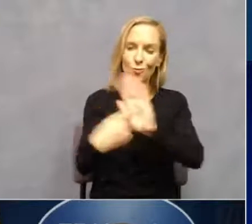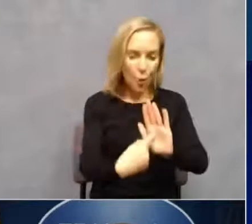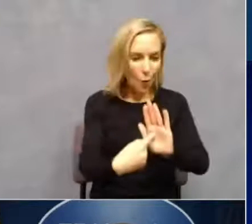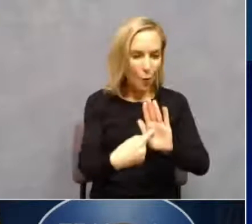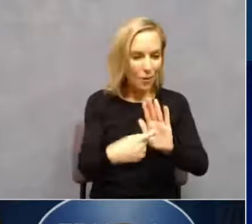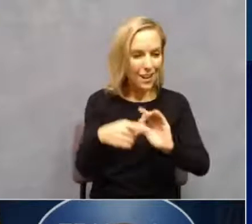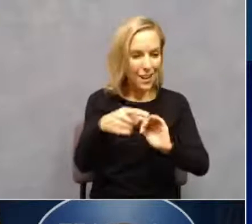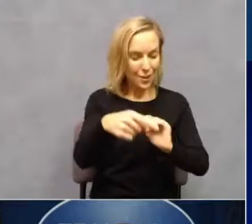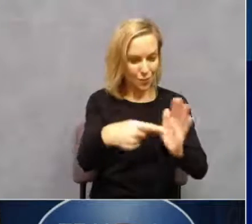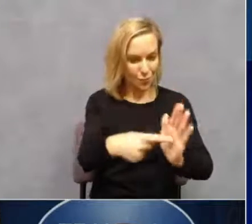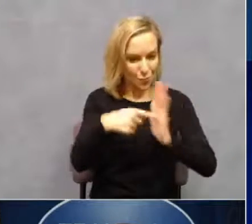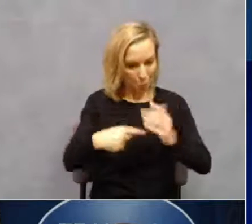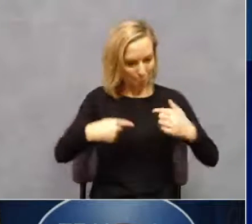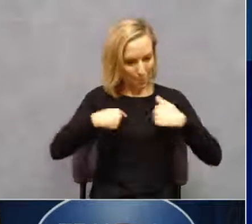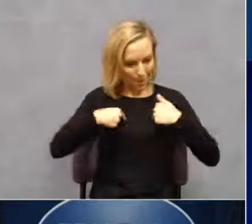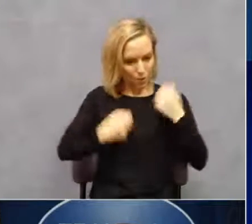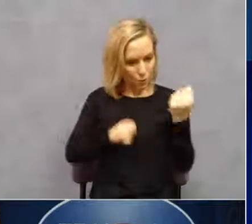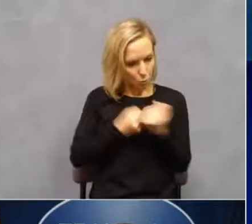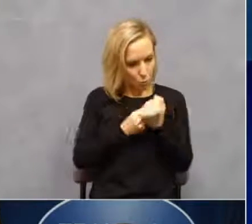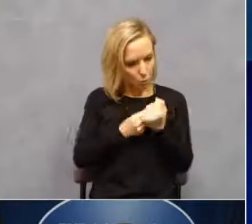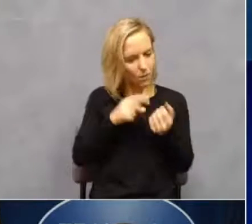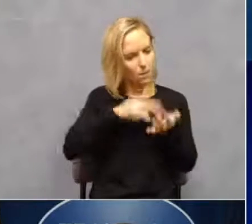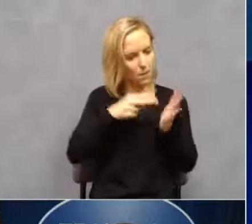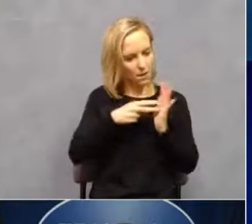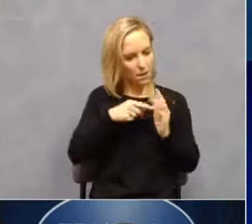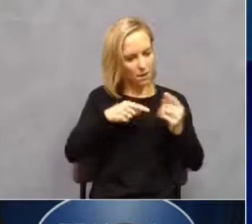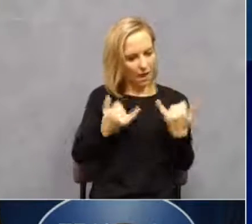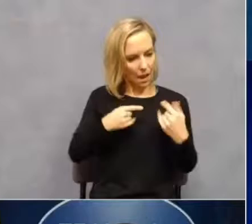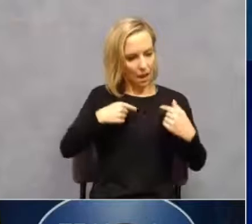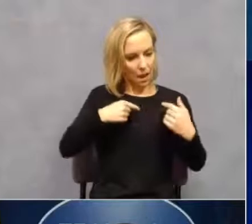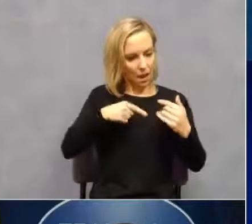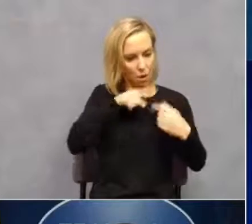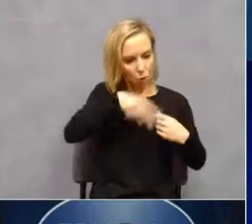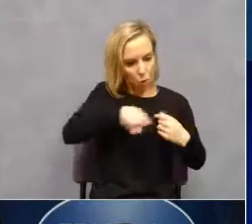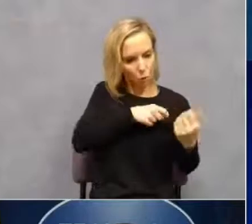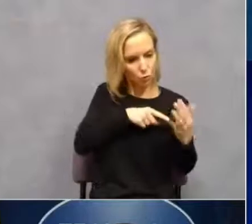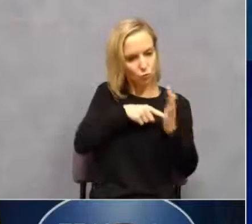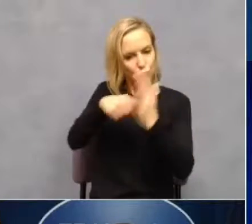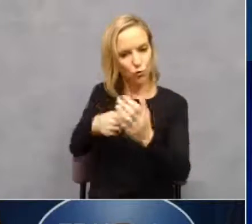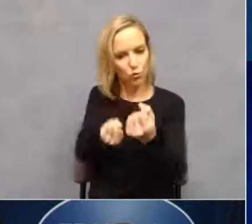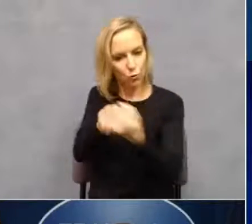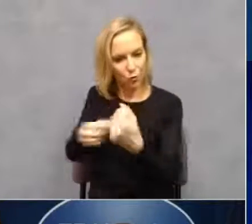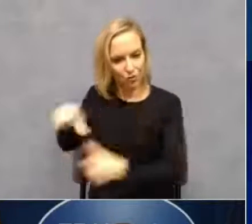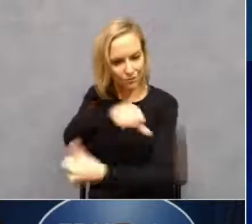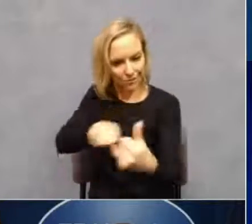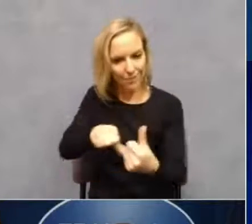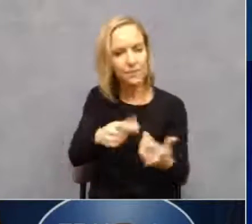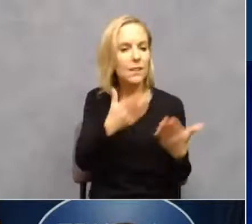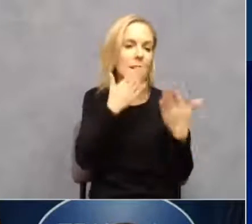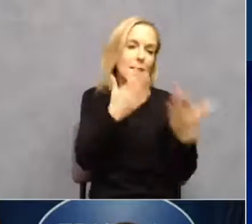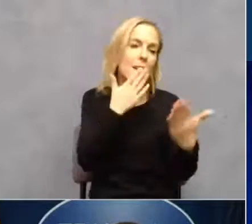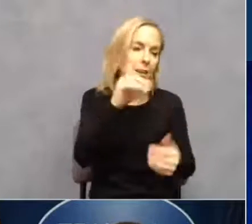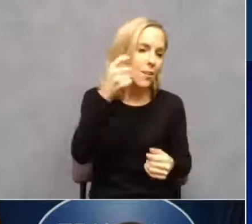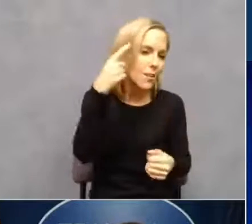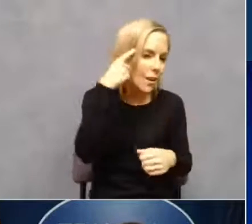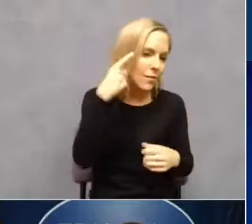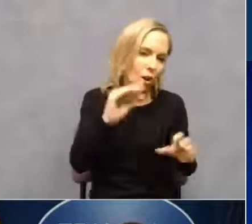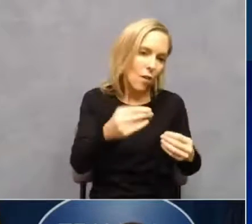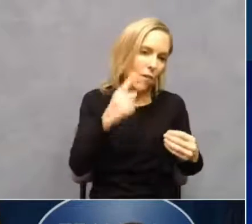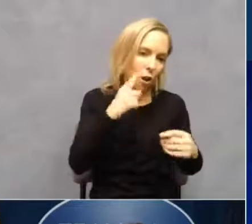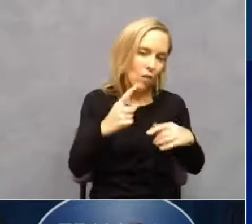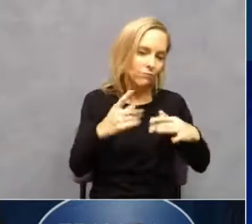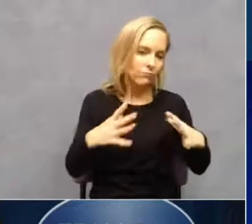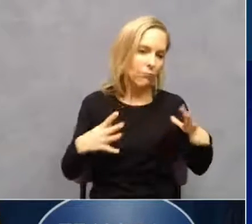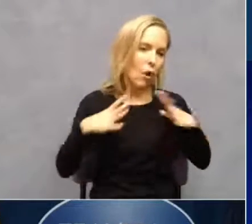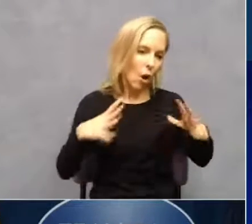me. Thank you to the governor's office for the support and the time off, and I will be back with you